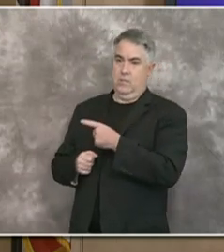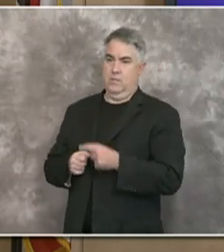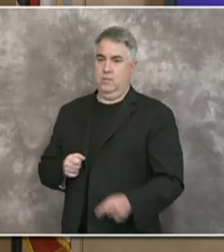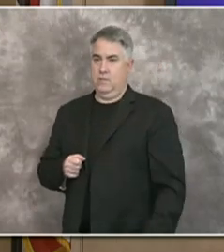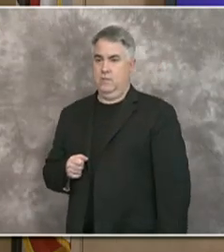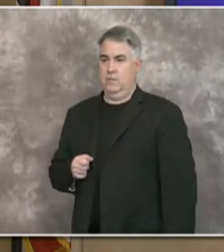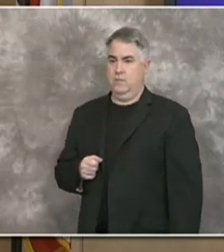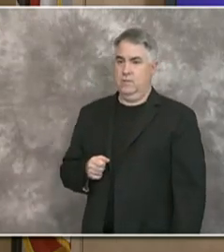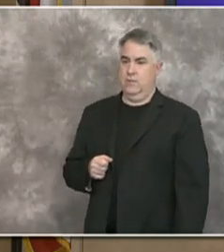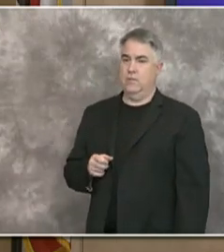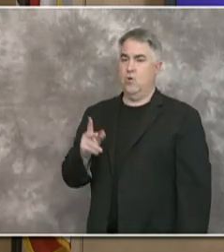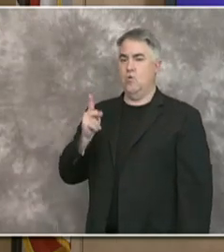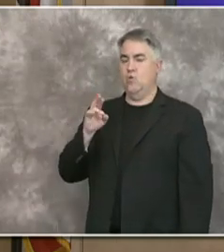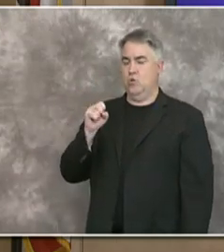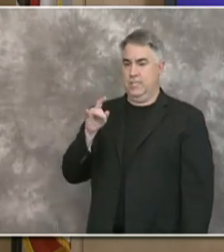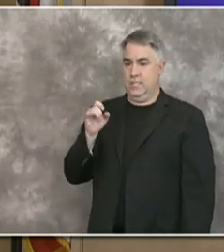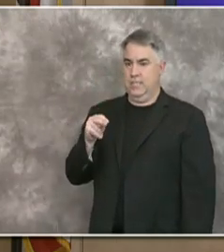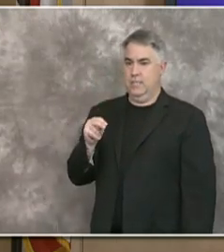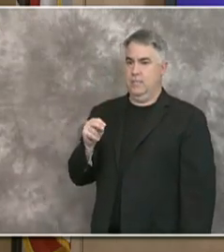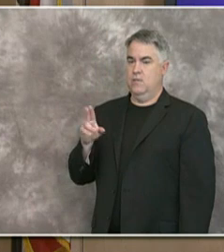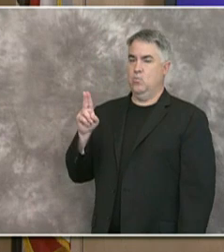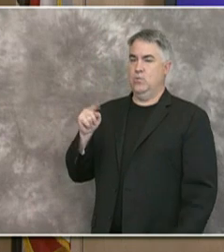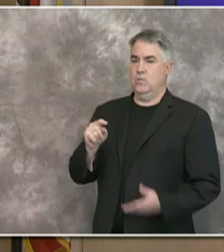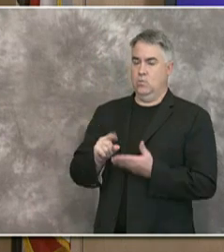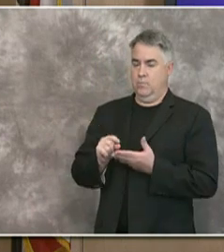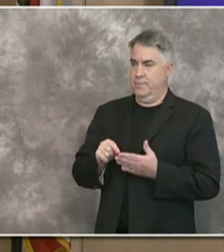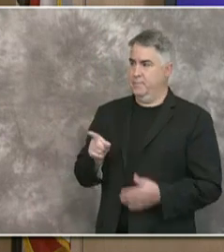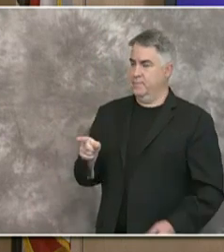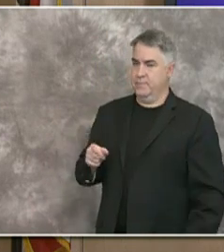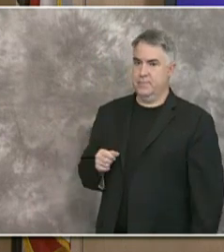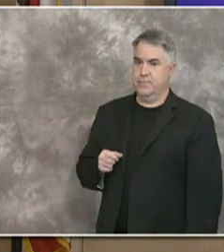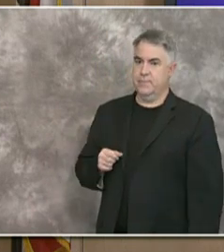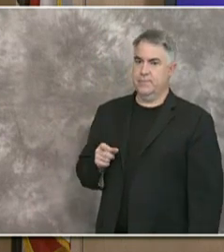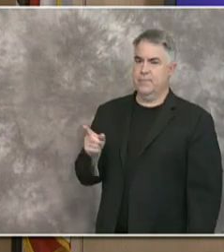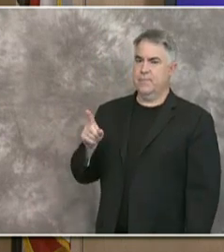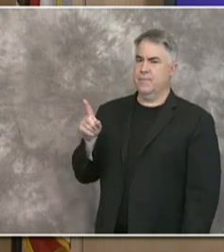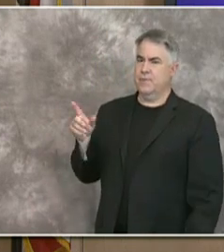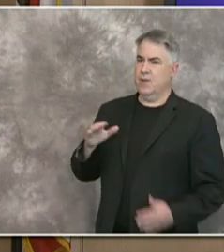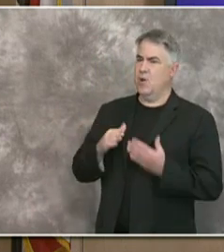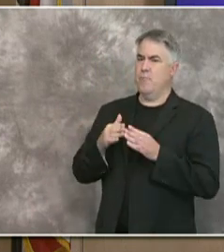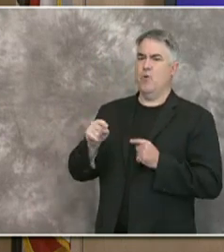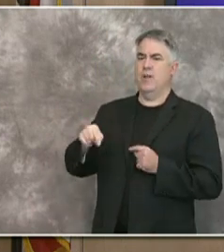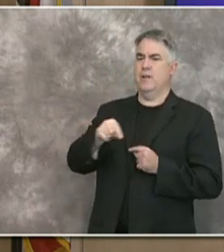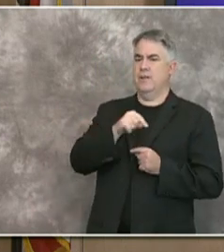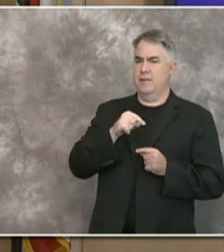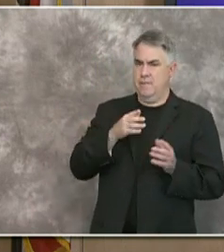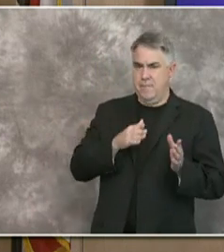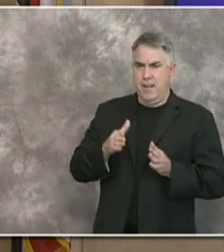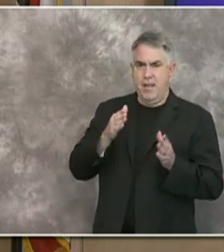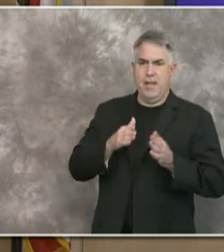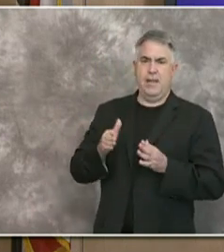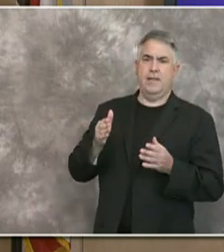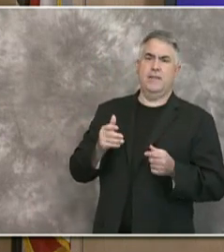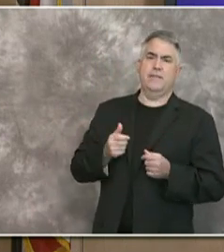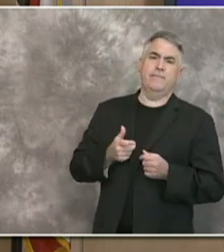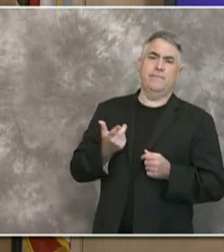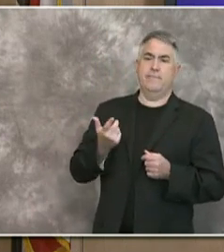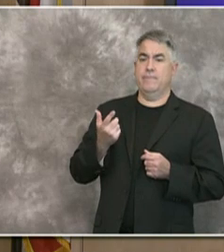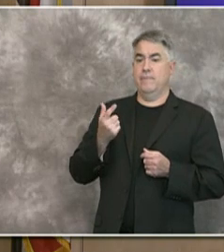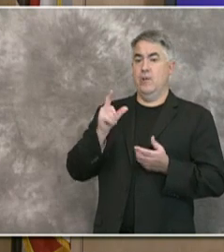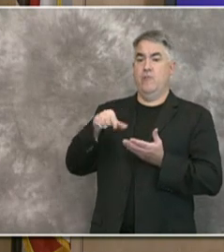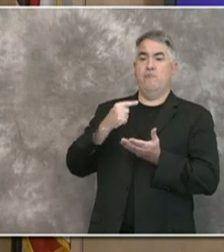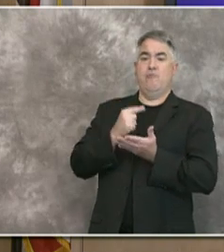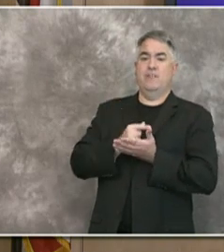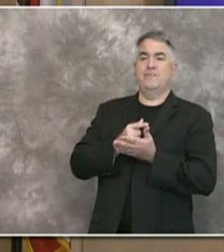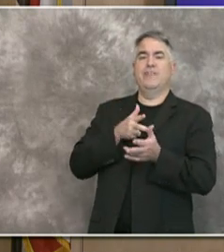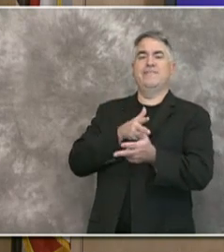Union Tribune. Some high schools are organizing socially distant commencement ceremonies held at a drive-in theater with cars spaced 10 feet apart